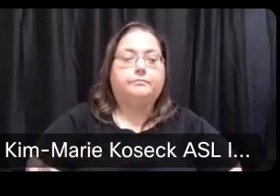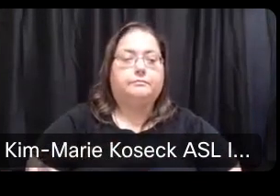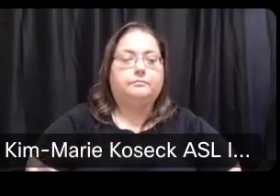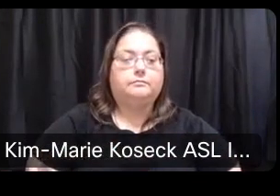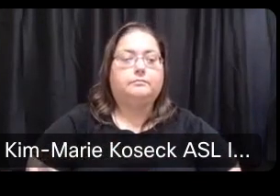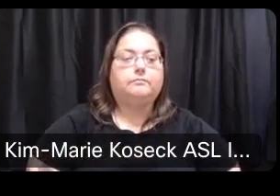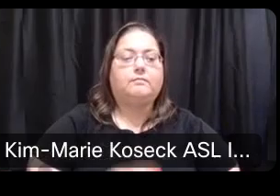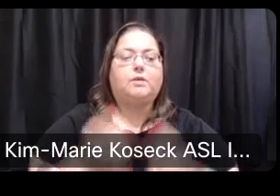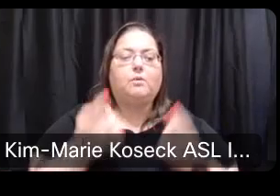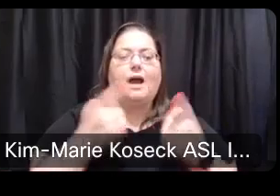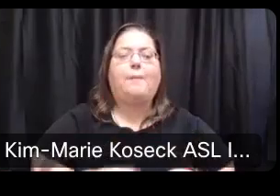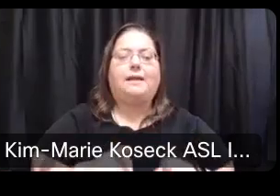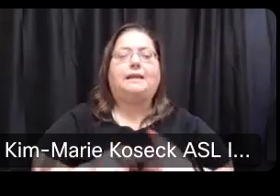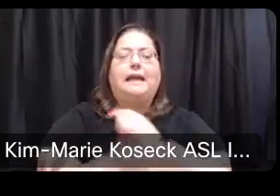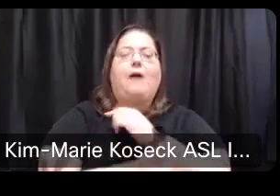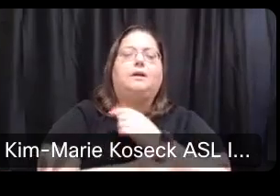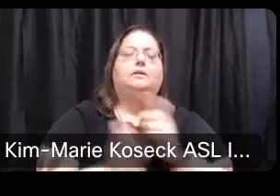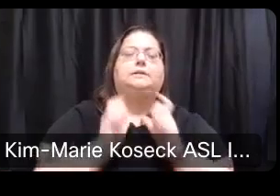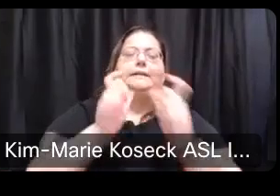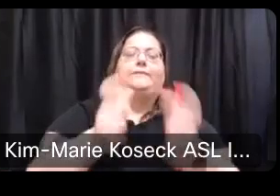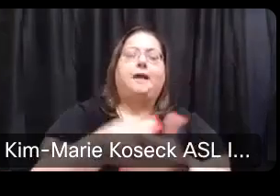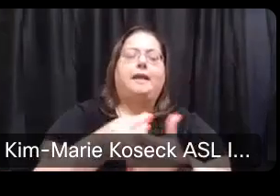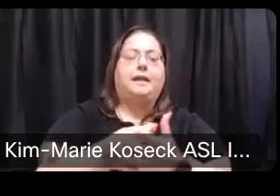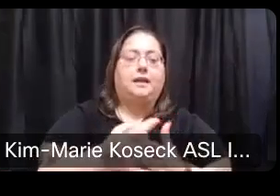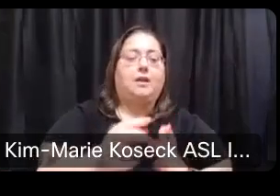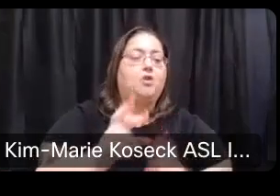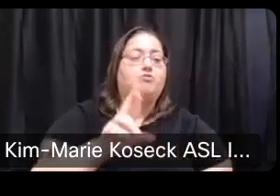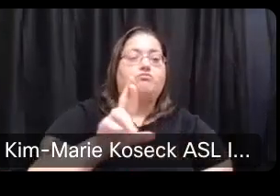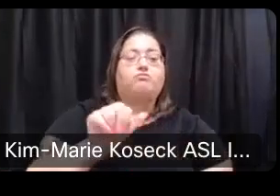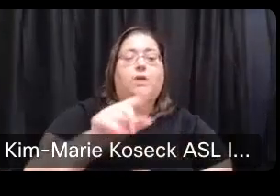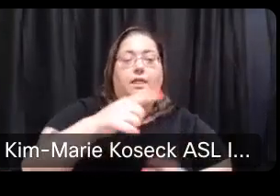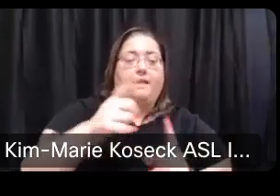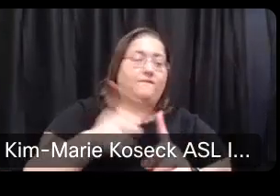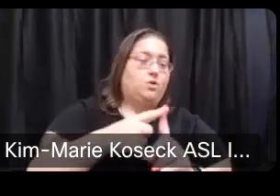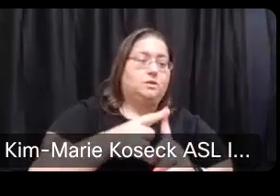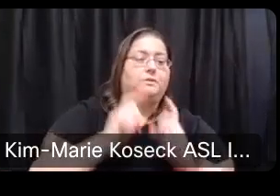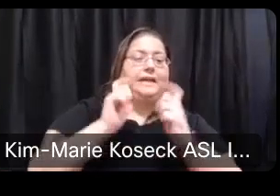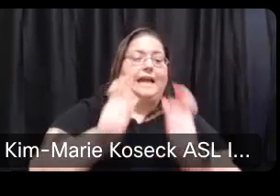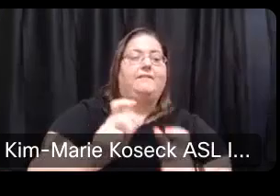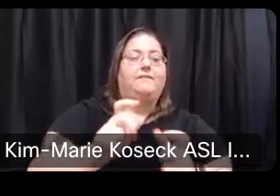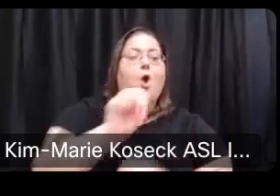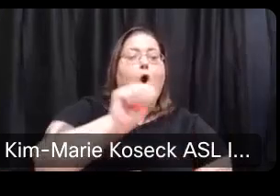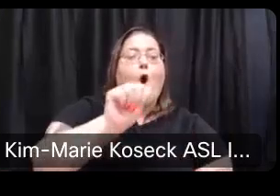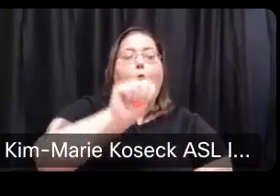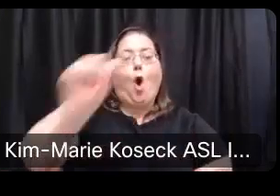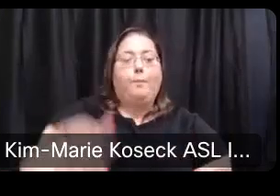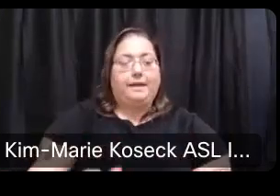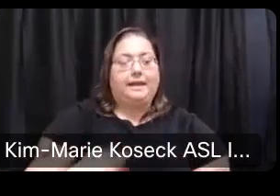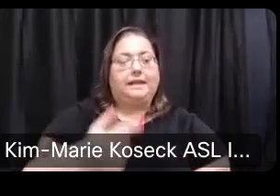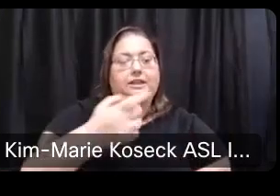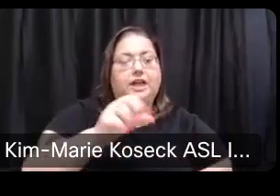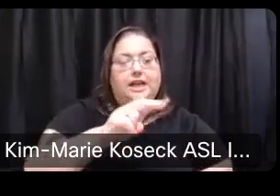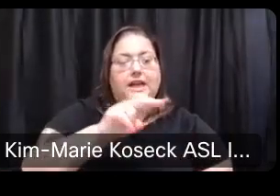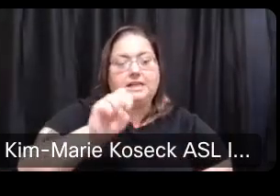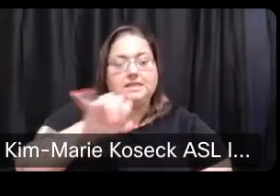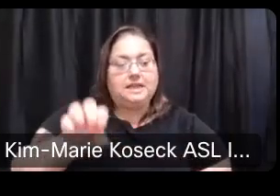So what counties were awarded? In round one, we gave out 5 grants: Albany County, Genesee County, Orange,